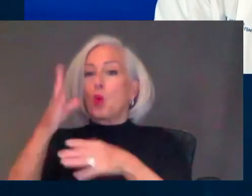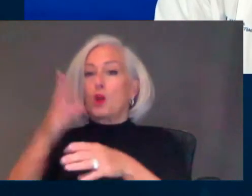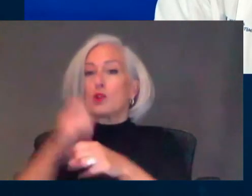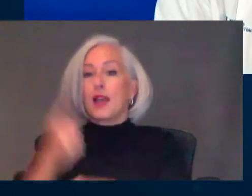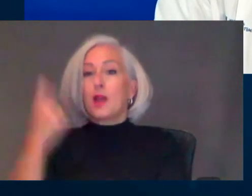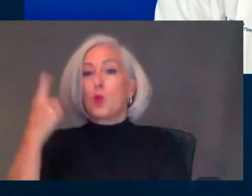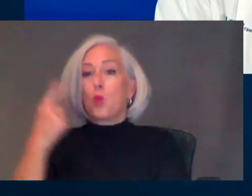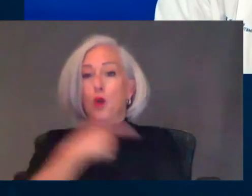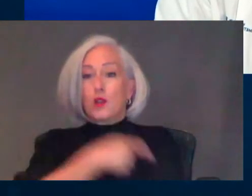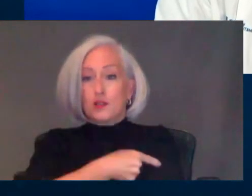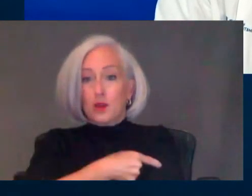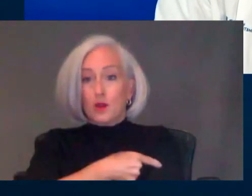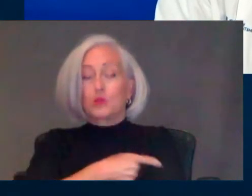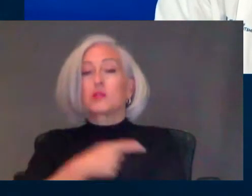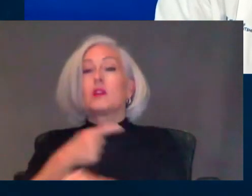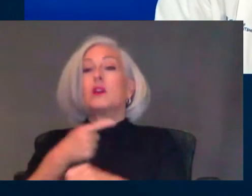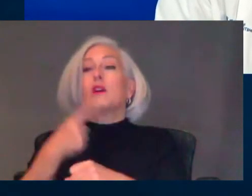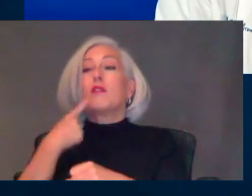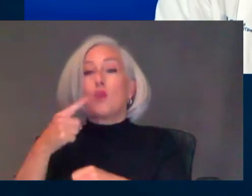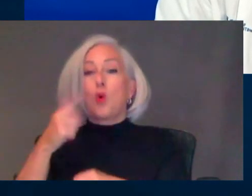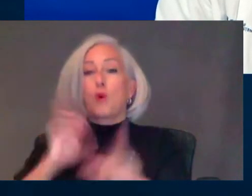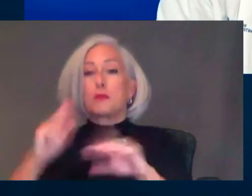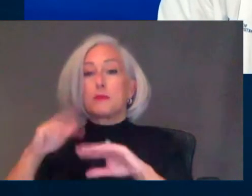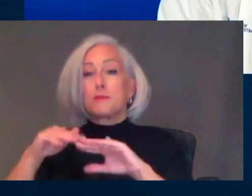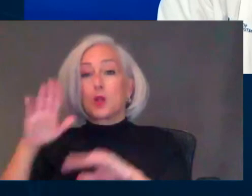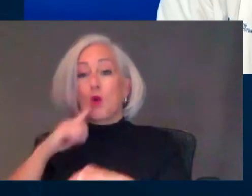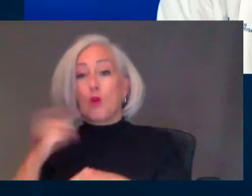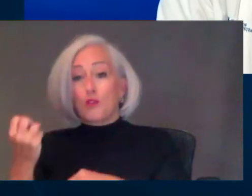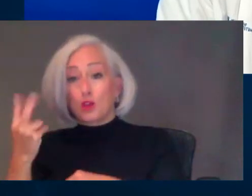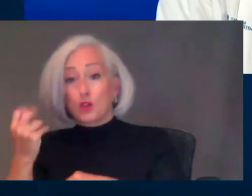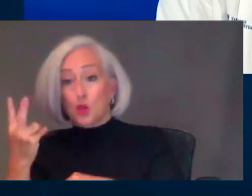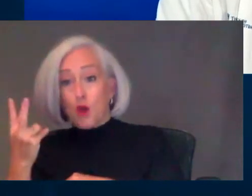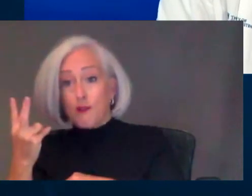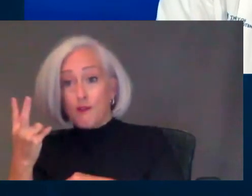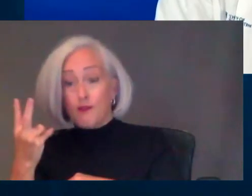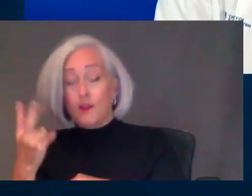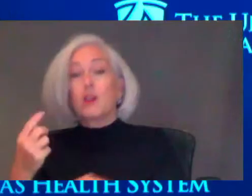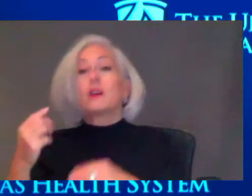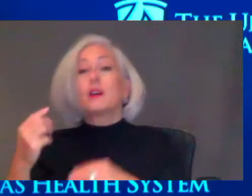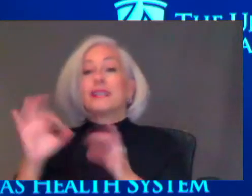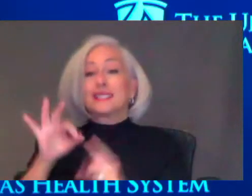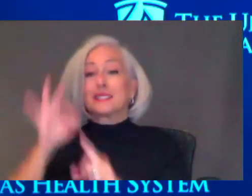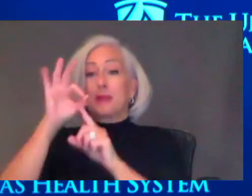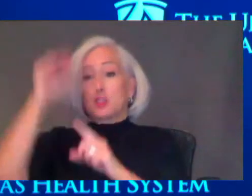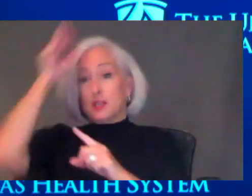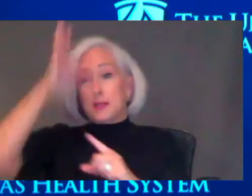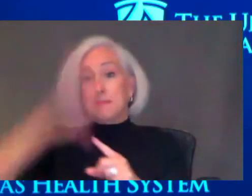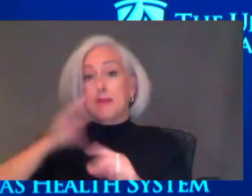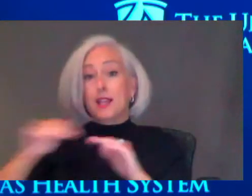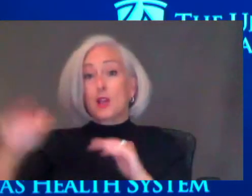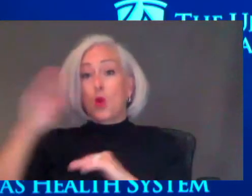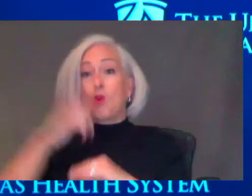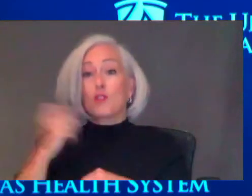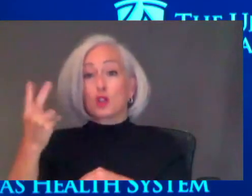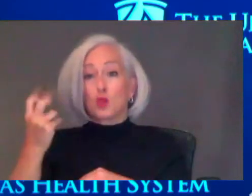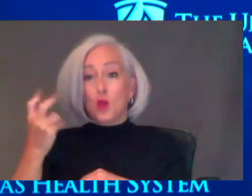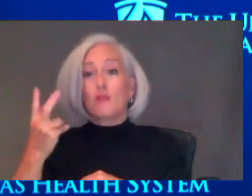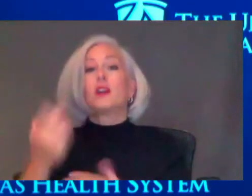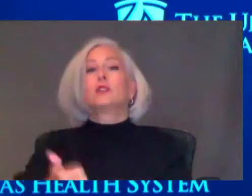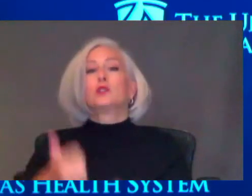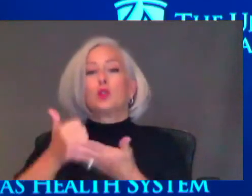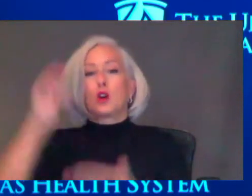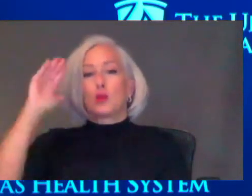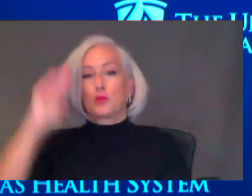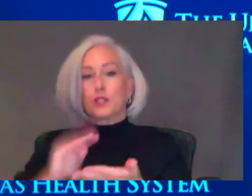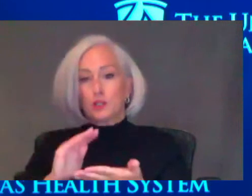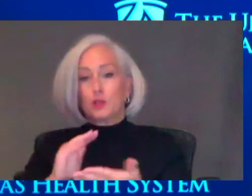even bad outcomes. And we heard that from our children's colleagues yesterday, that I think ultimately we'll stay with the 2-shot regimen for young people. Yeah, I agree, and I think we have to